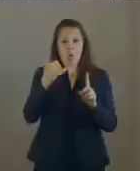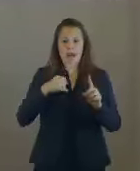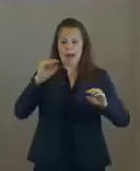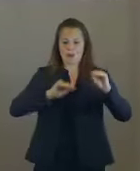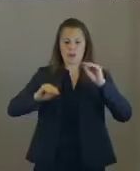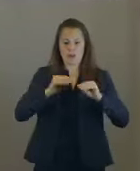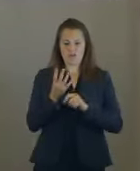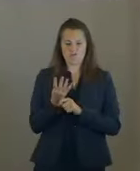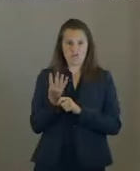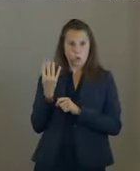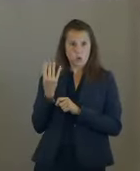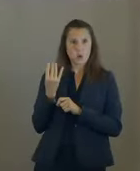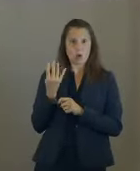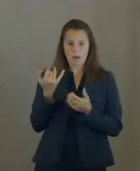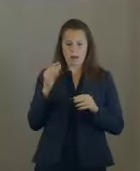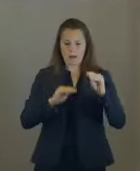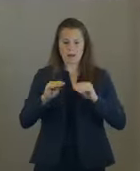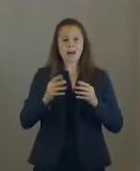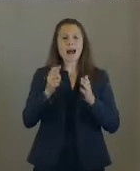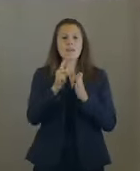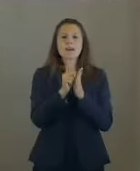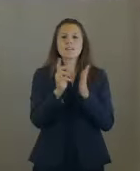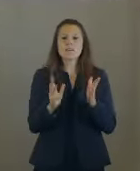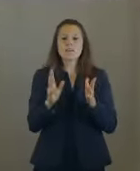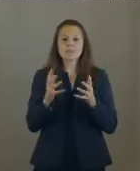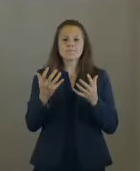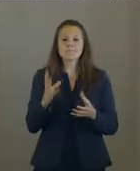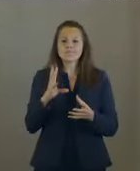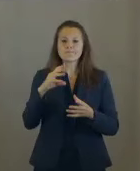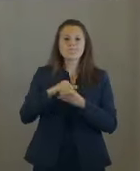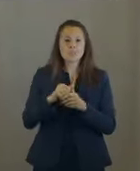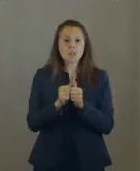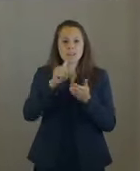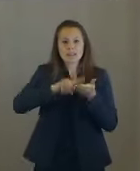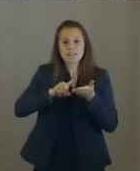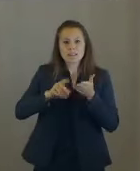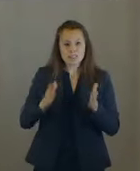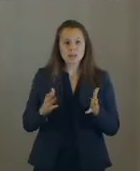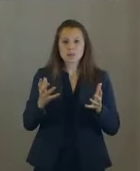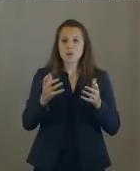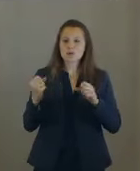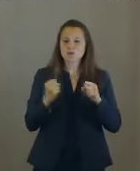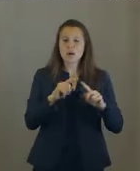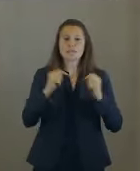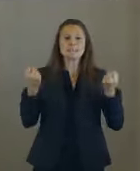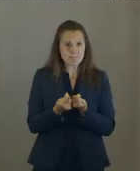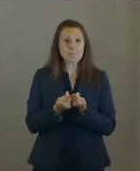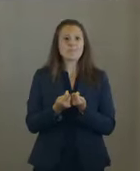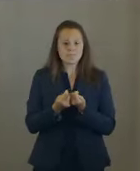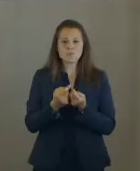4 years ago was to bring the attorneys closer to the investigators, to make sure that they work together as teams to get these cases